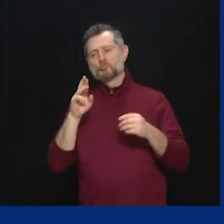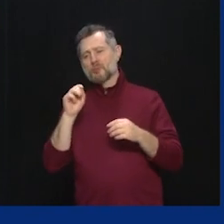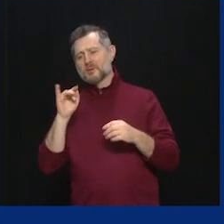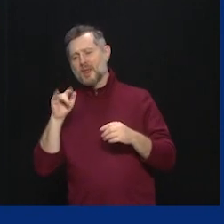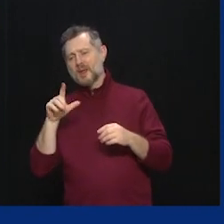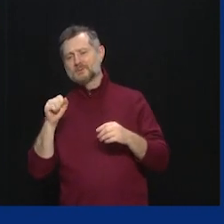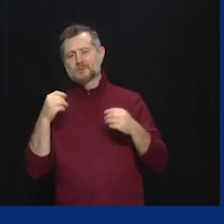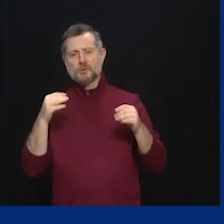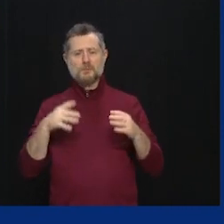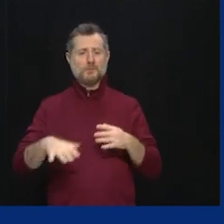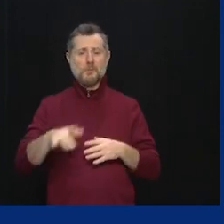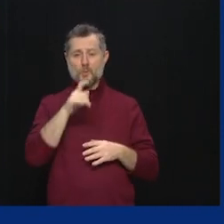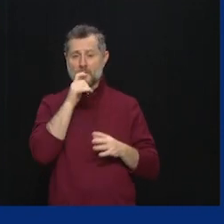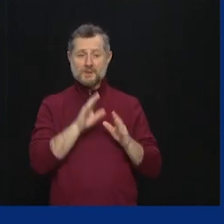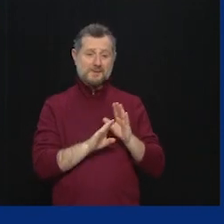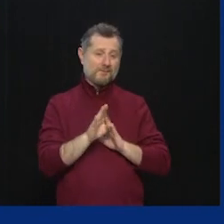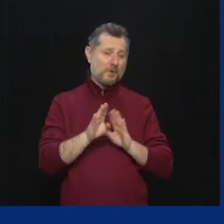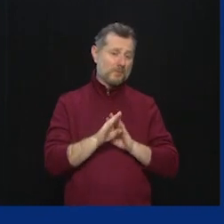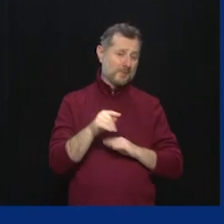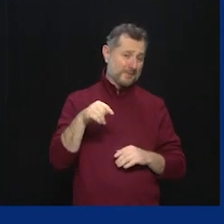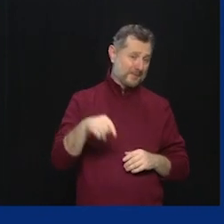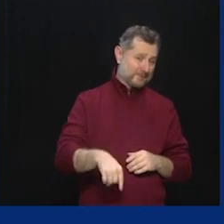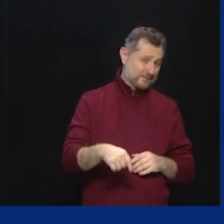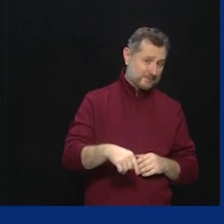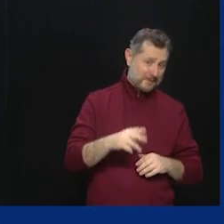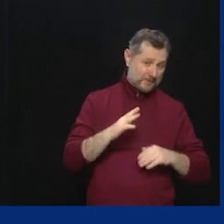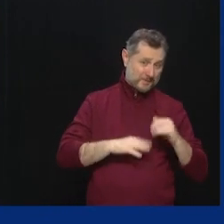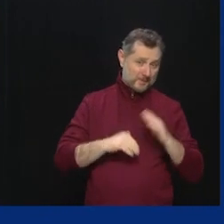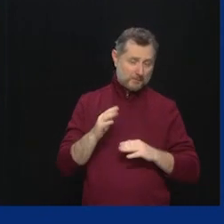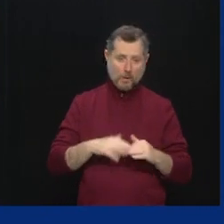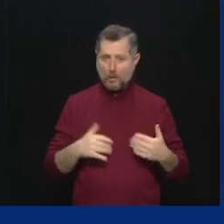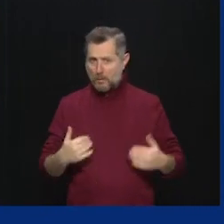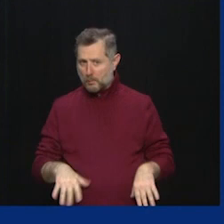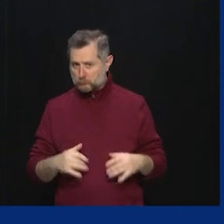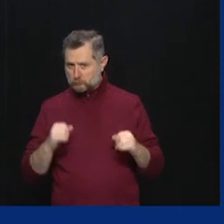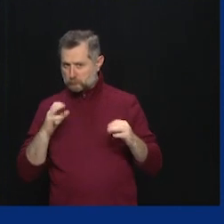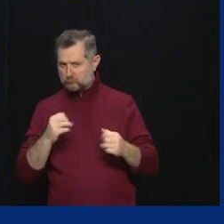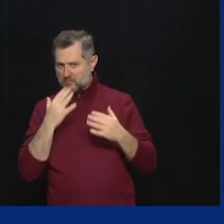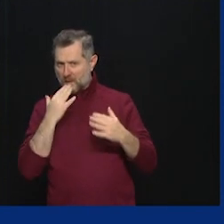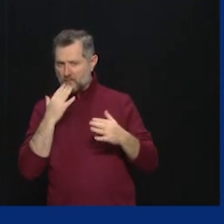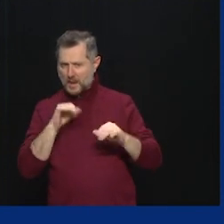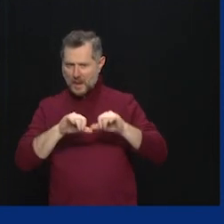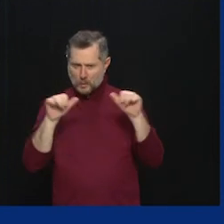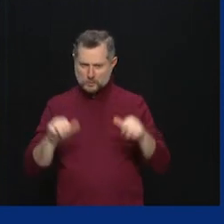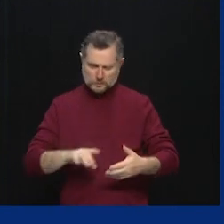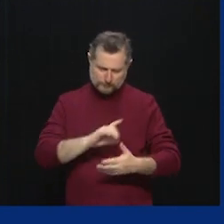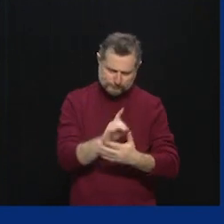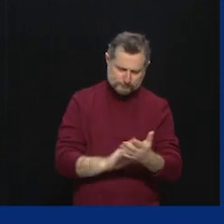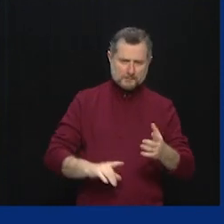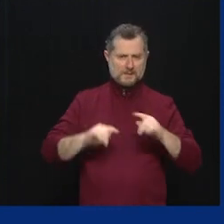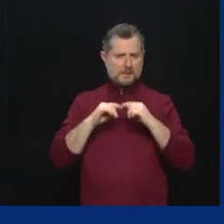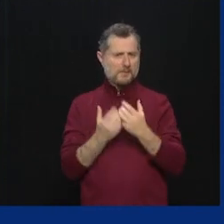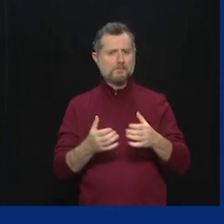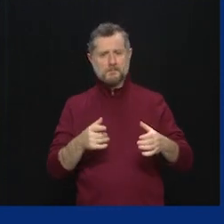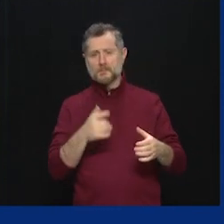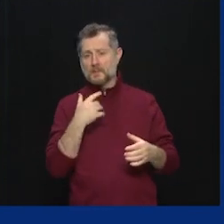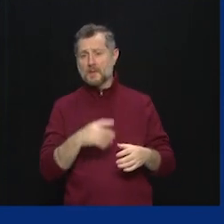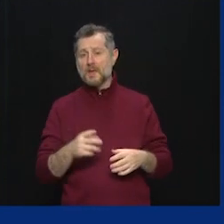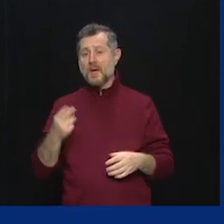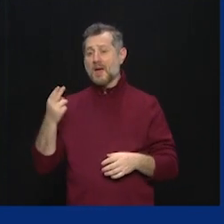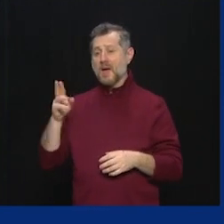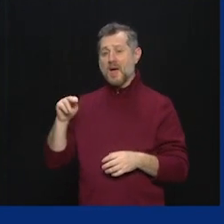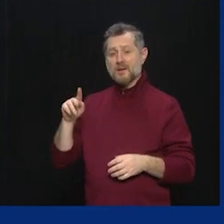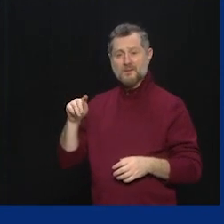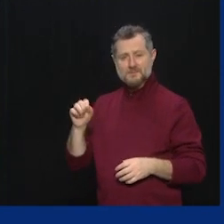one of the most spectacular arenas in the world, thank you to the architectural team. To Hunt, we drove him crazy, told him we had to be in